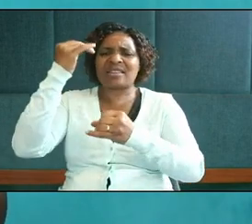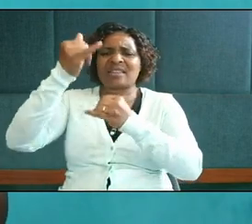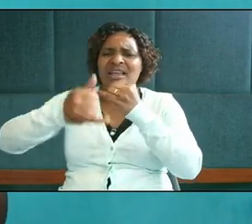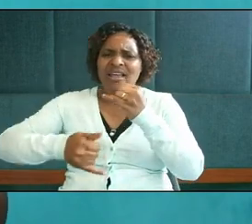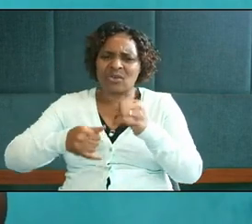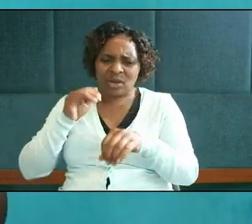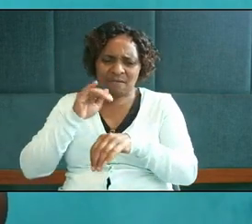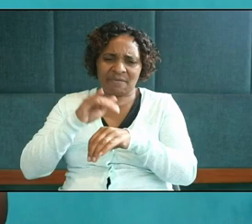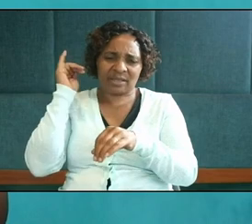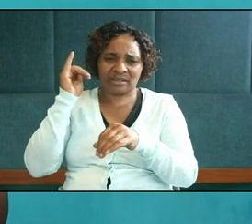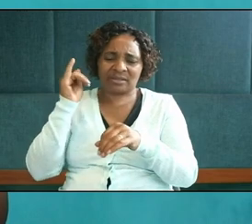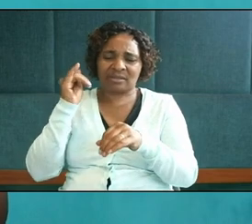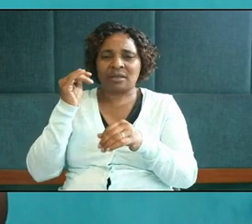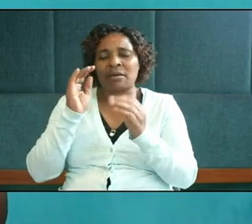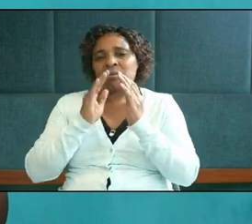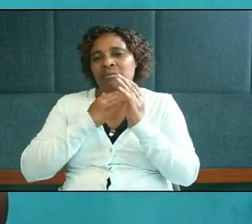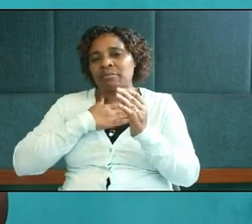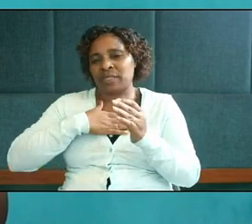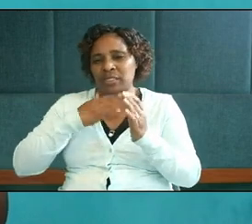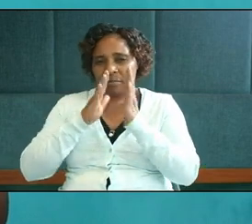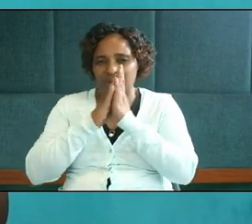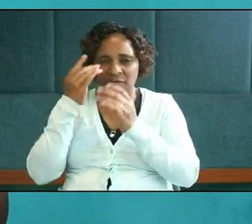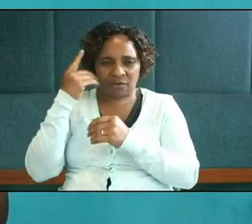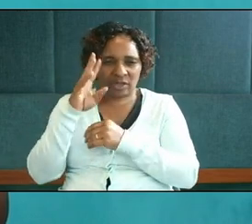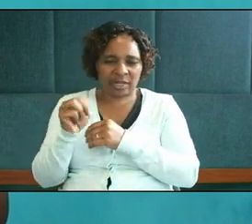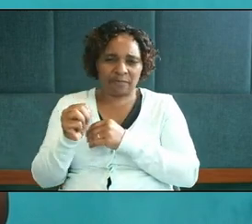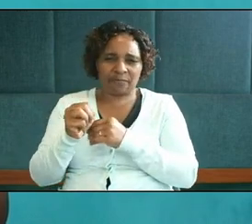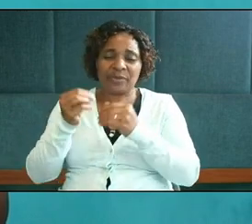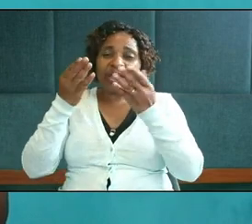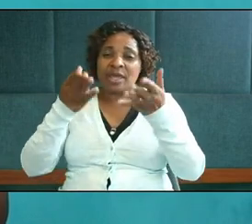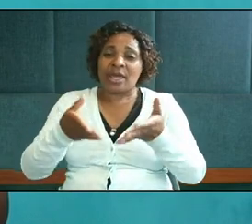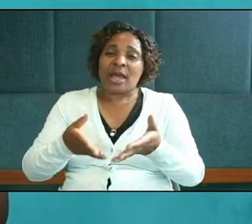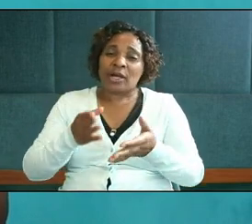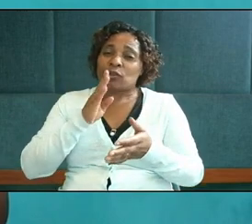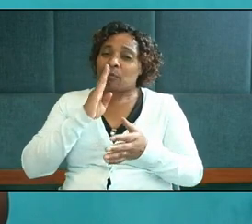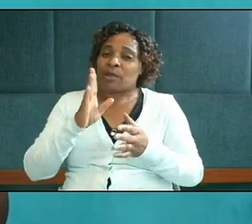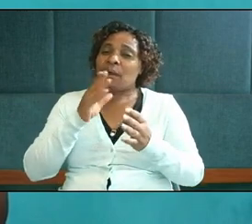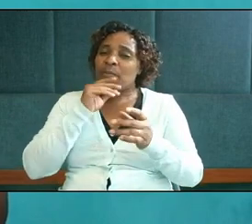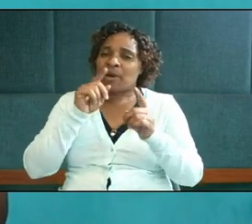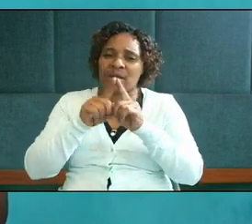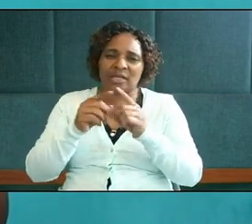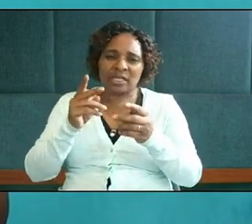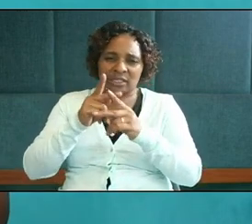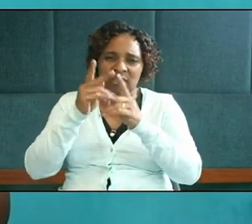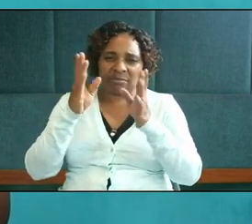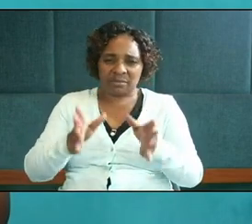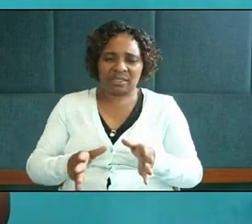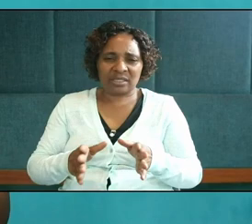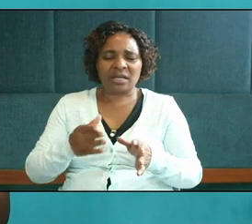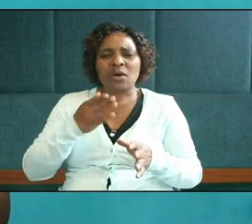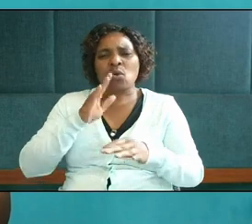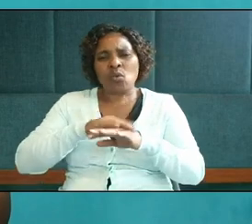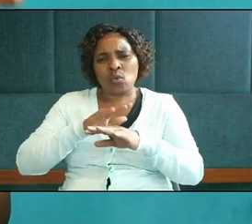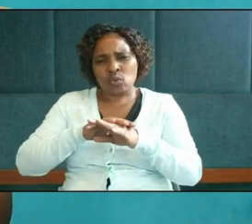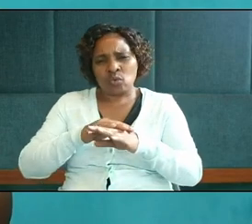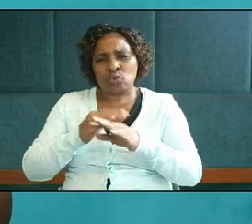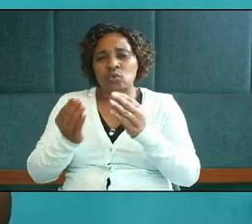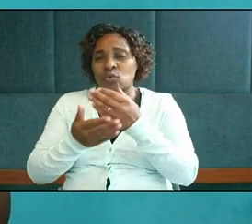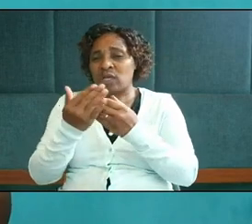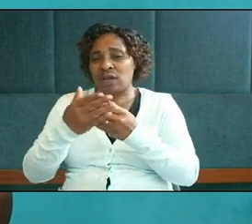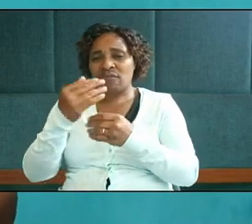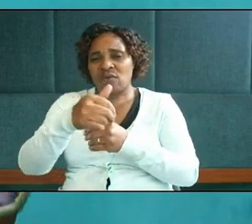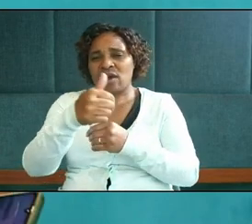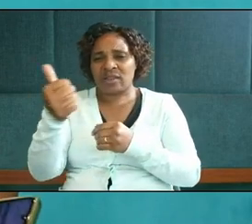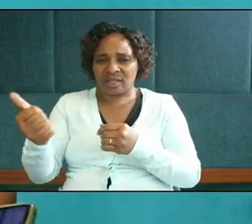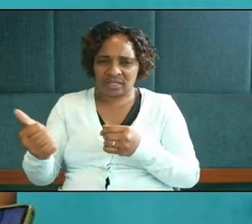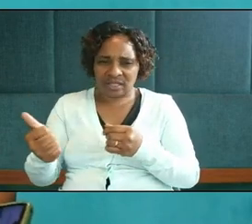them, pray for them. And we are here to be our brother's keepers. It's always good to care for others, even though they seem